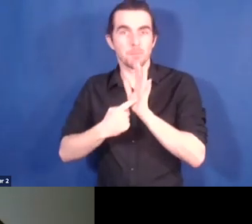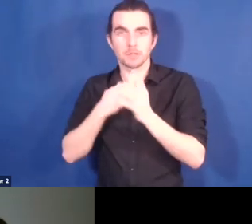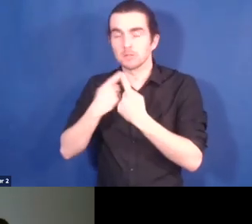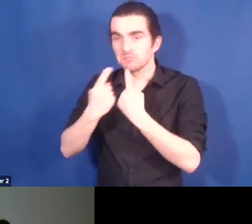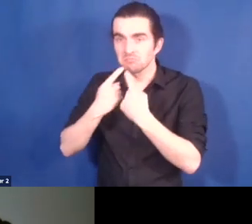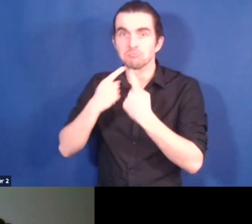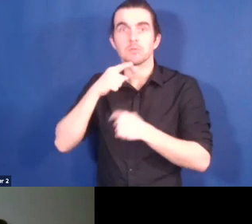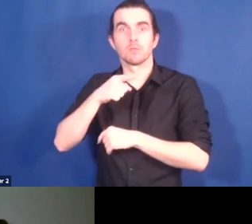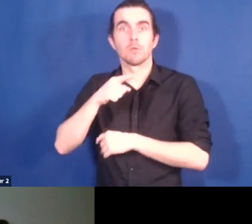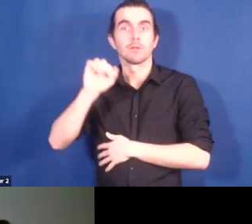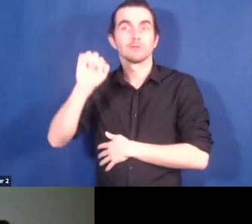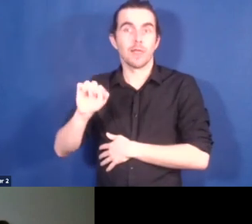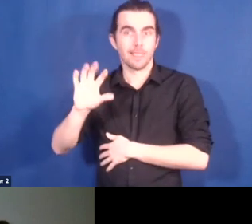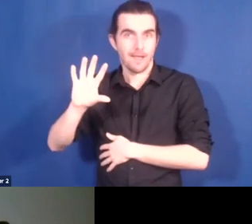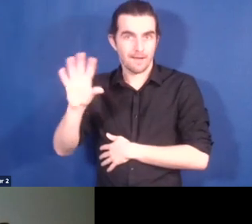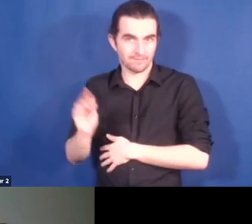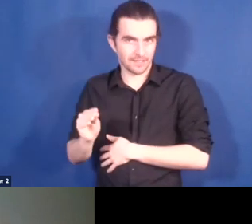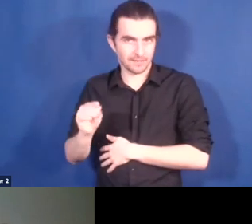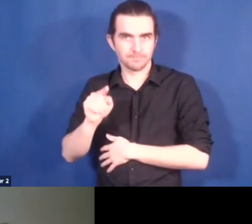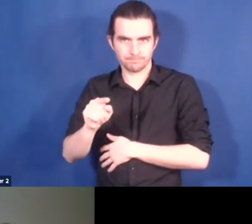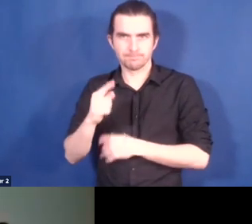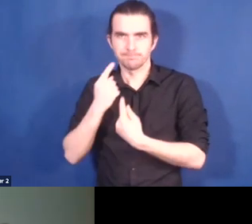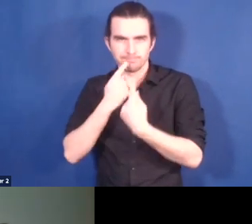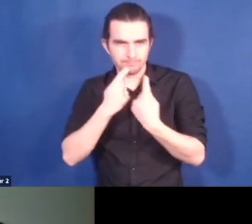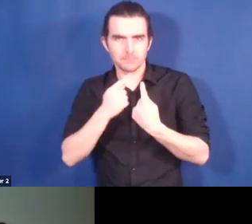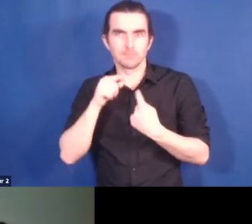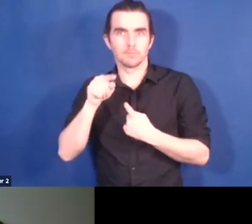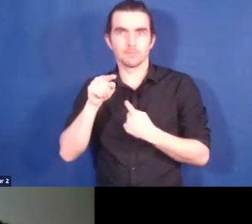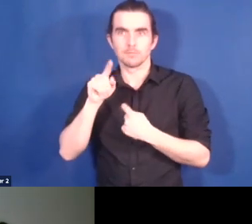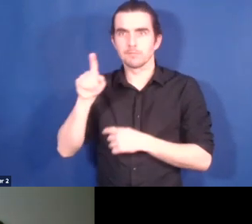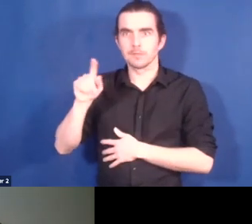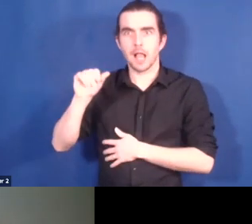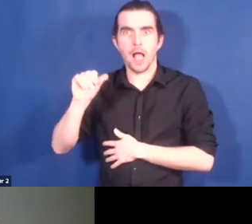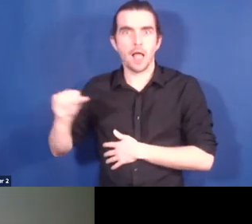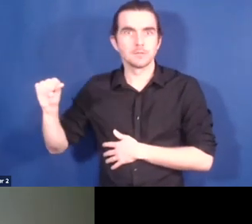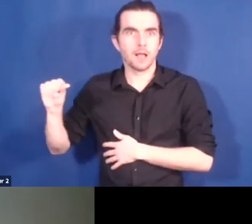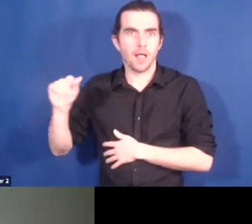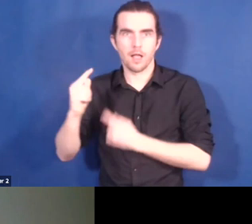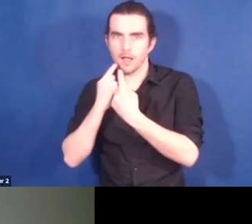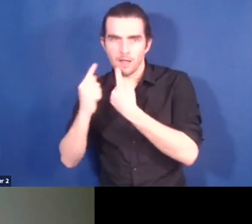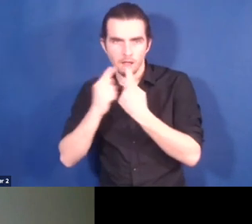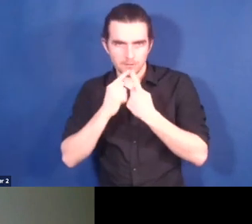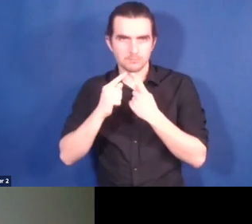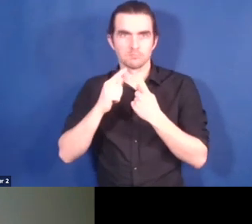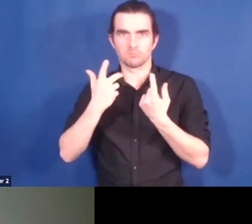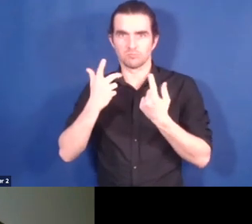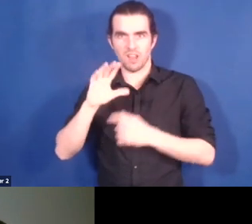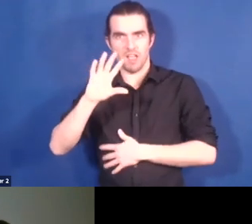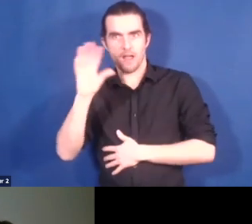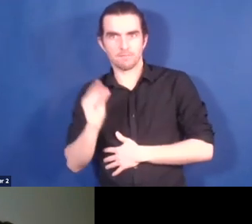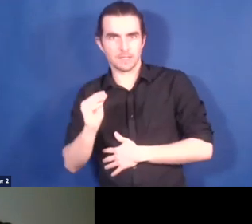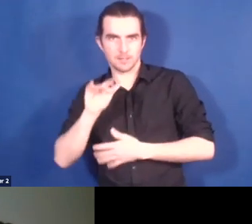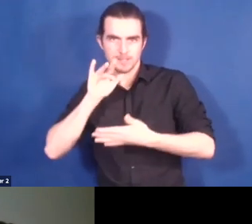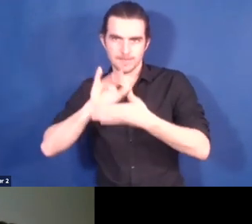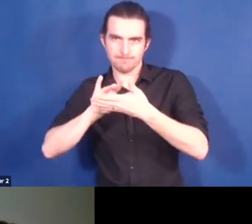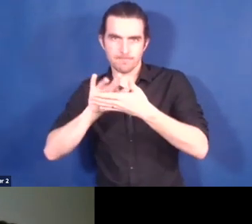And these are things that also have to be resolved along with the big global processes to make sure that return in safety and dignity can